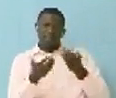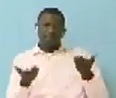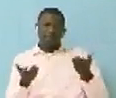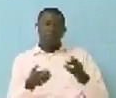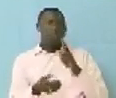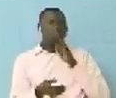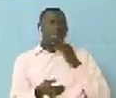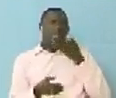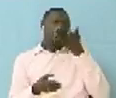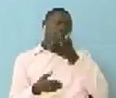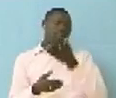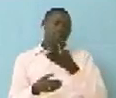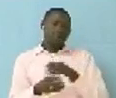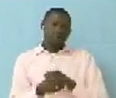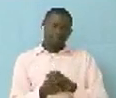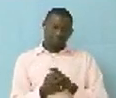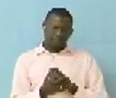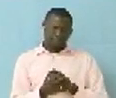who were present?